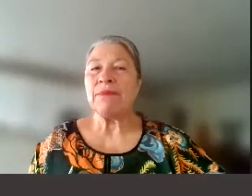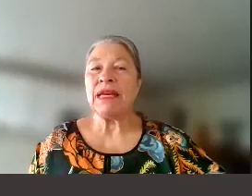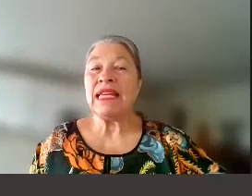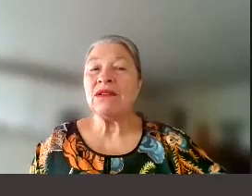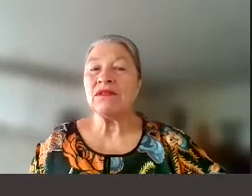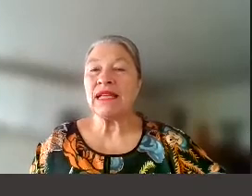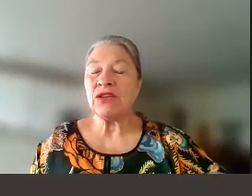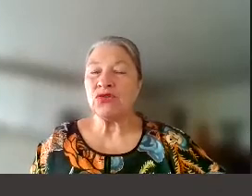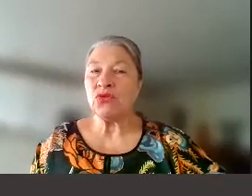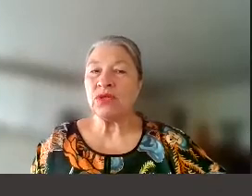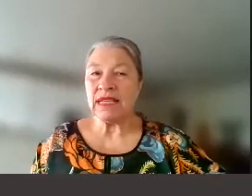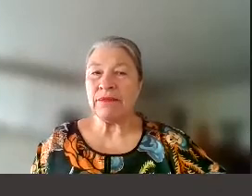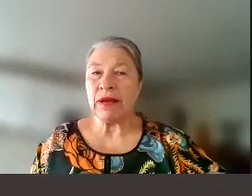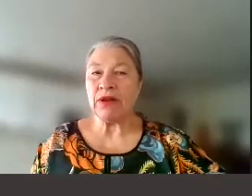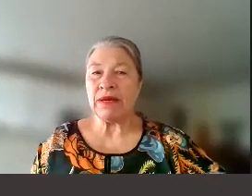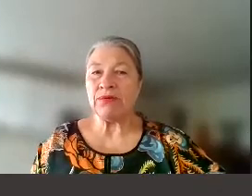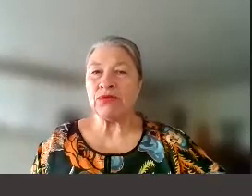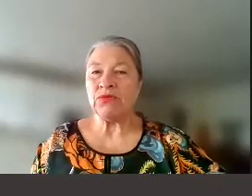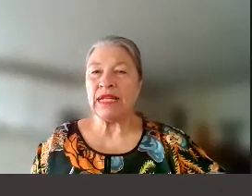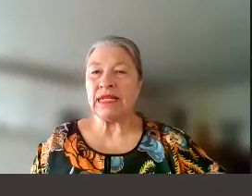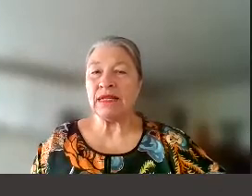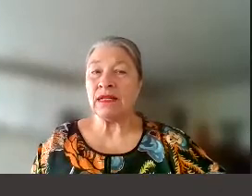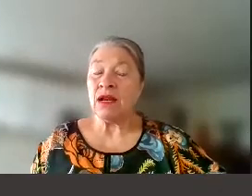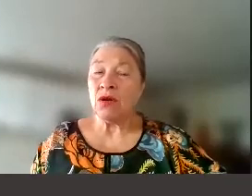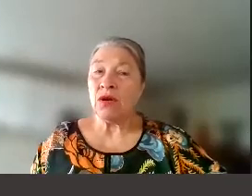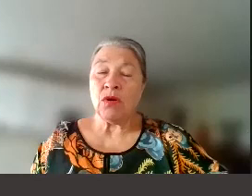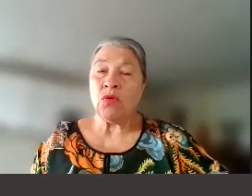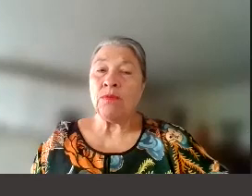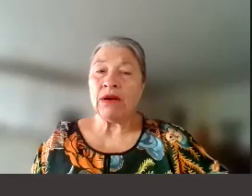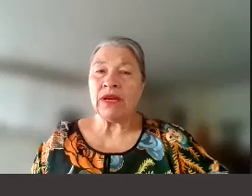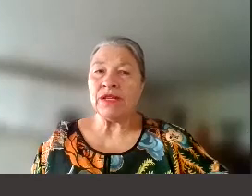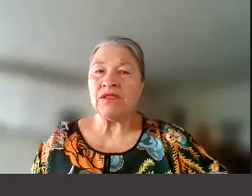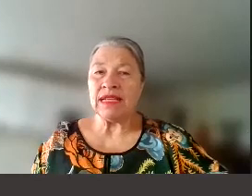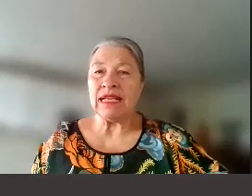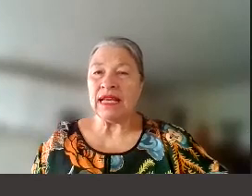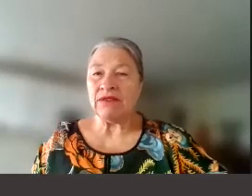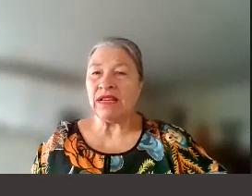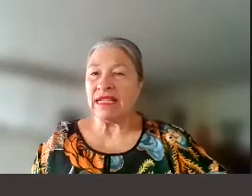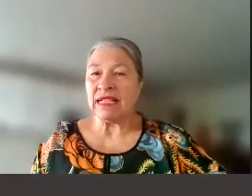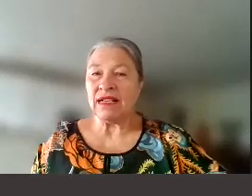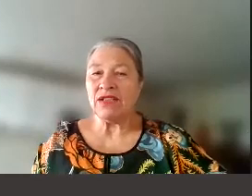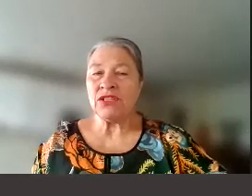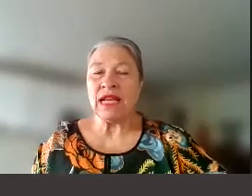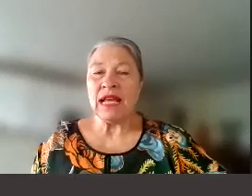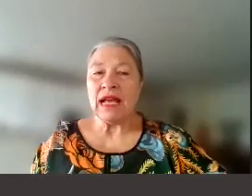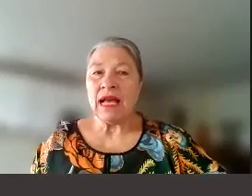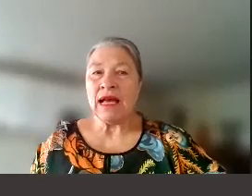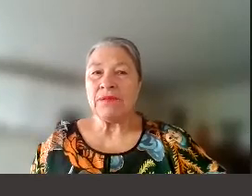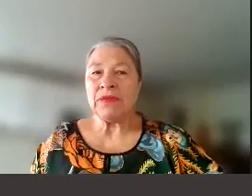this appeals and draws in Maori people to read it. All Maori in New Zealand can read